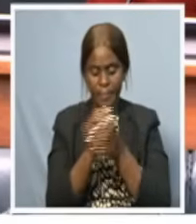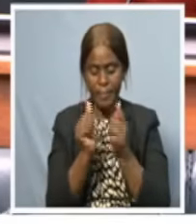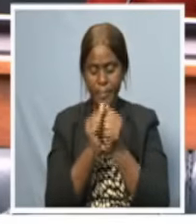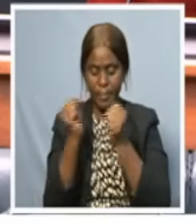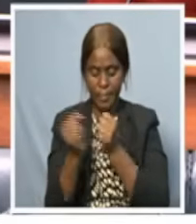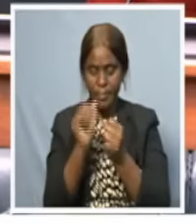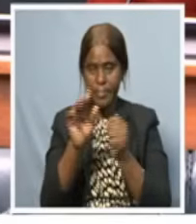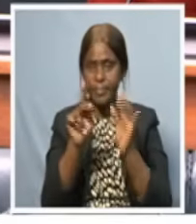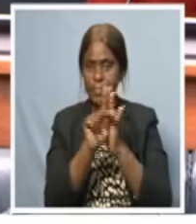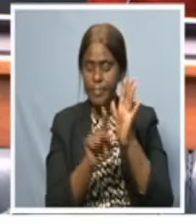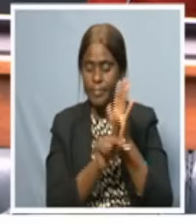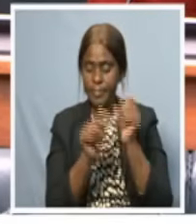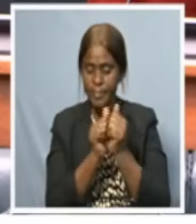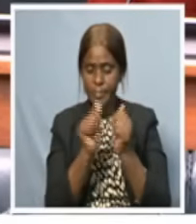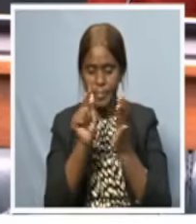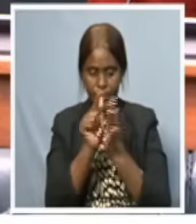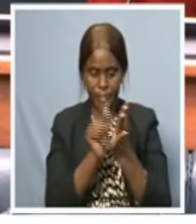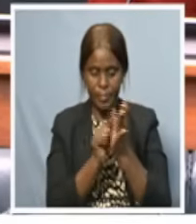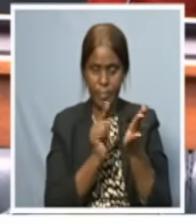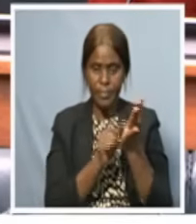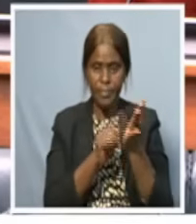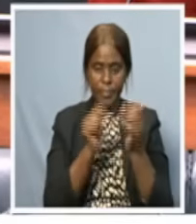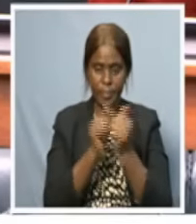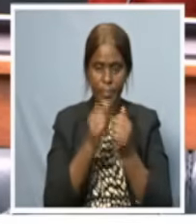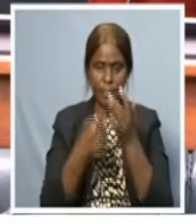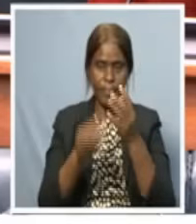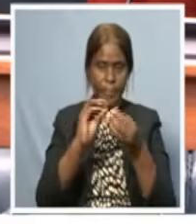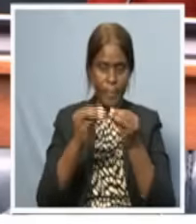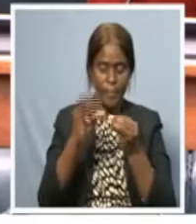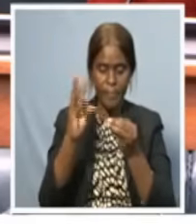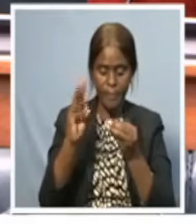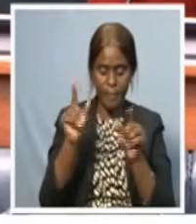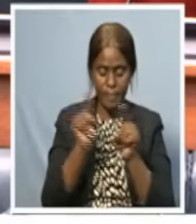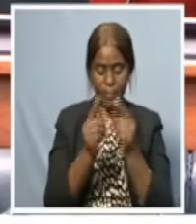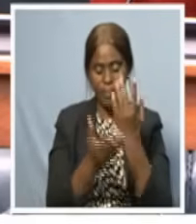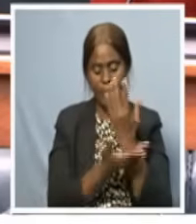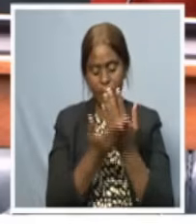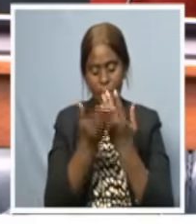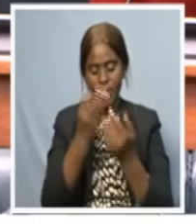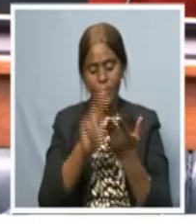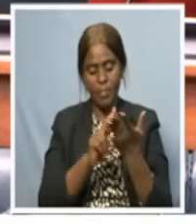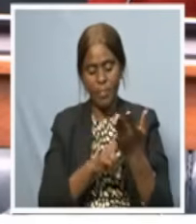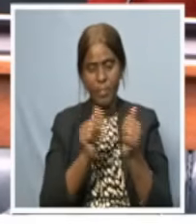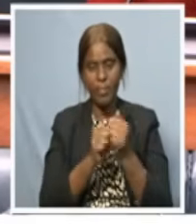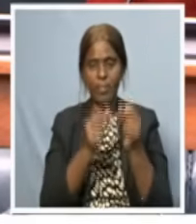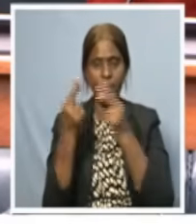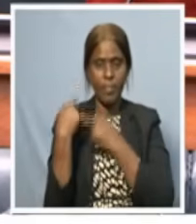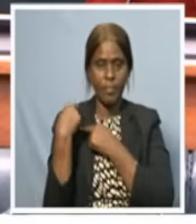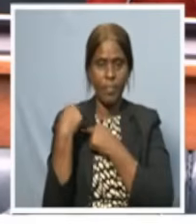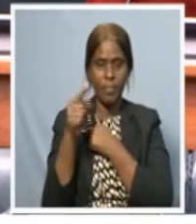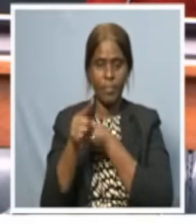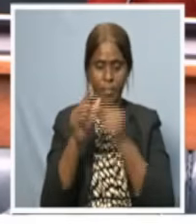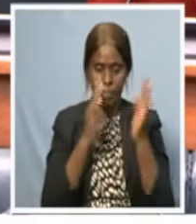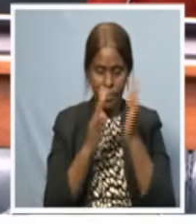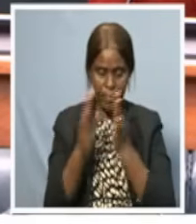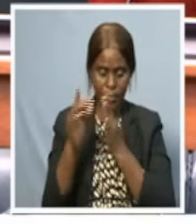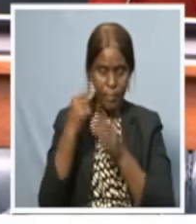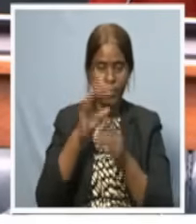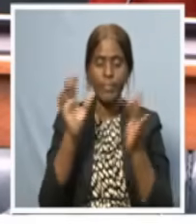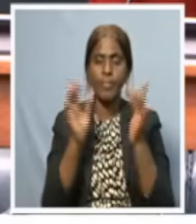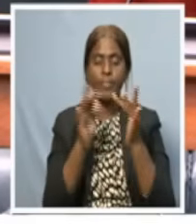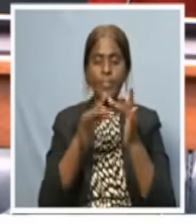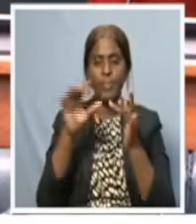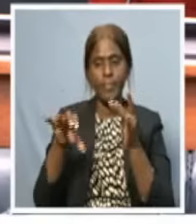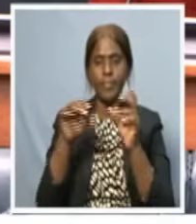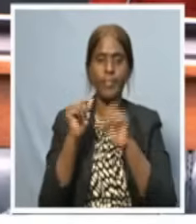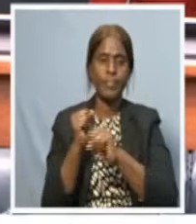and strengthening the policy and legal framework. And number 6, enhancing reporting and response mechanisms for